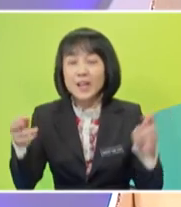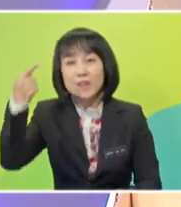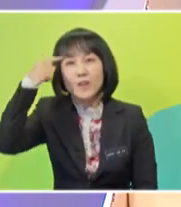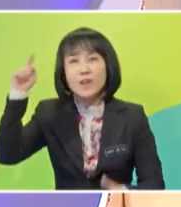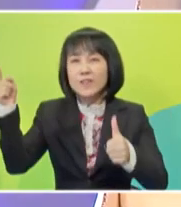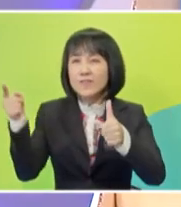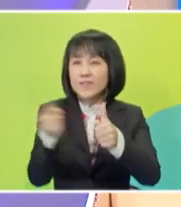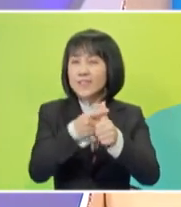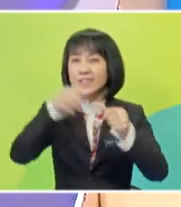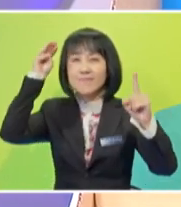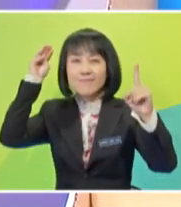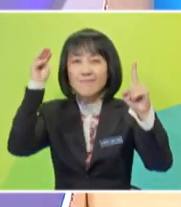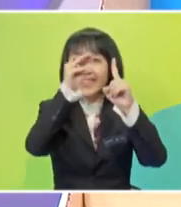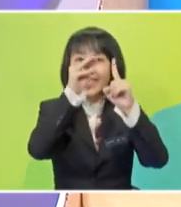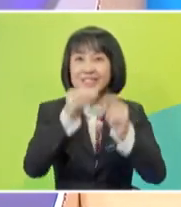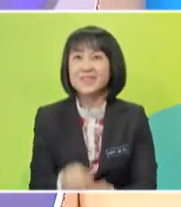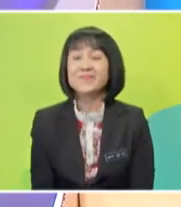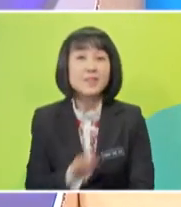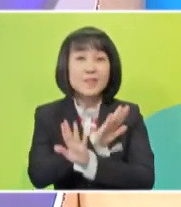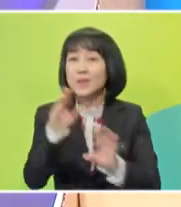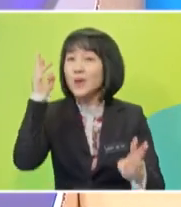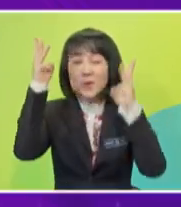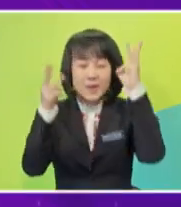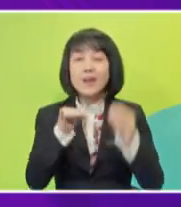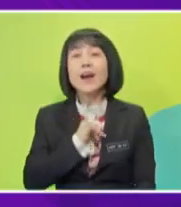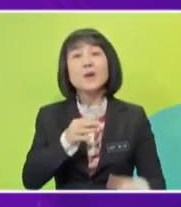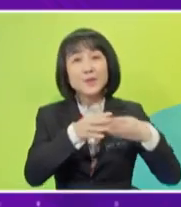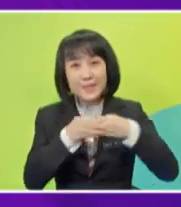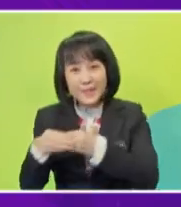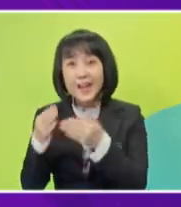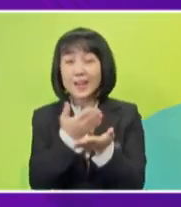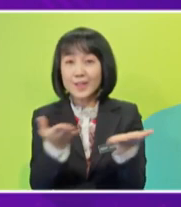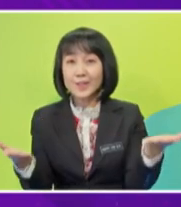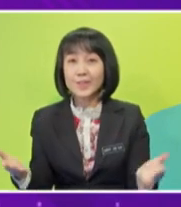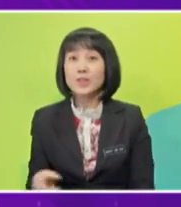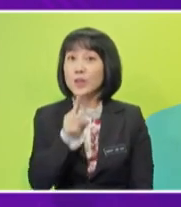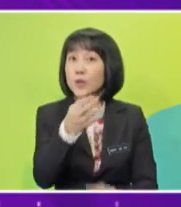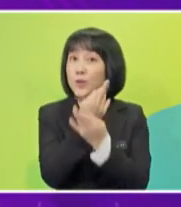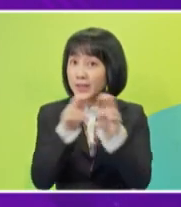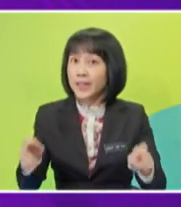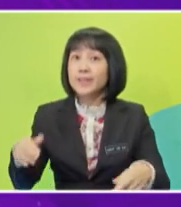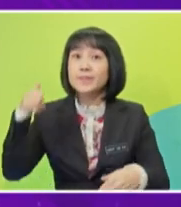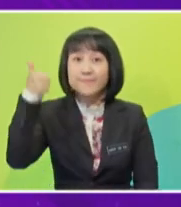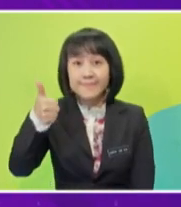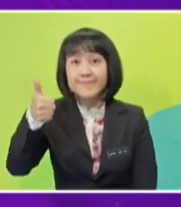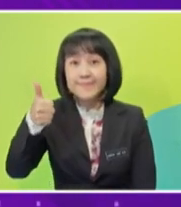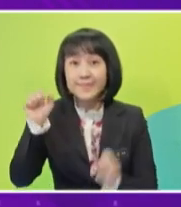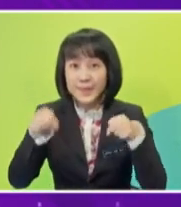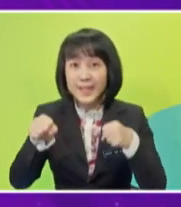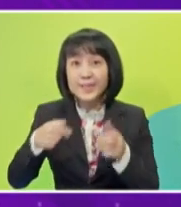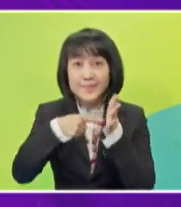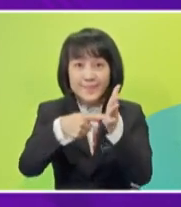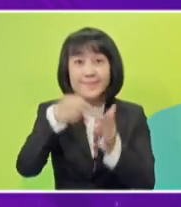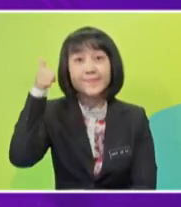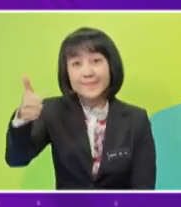first mission? Don't worry, I will guide you. If you are ready, can you please give me a thumbs up? Can you give me a thumbs up if